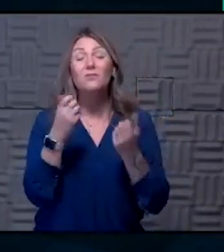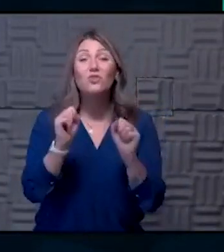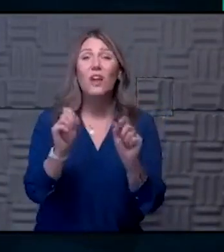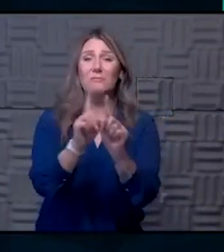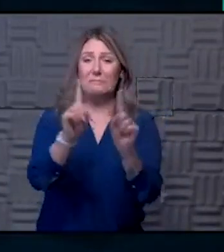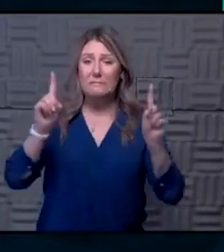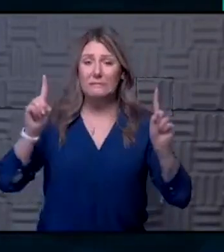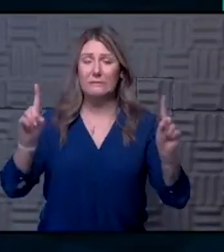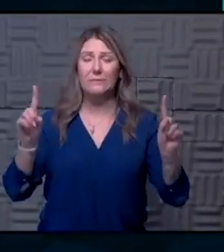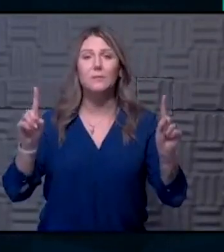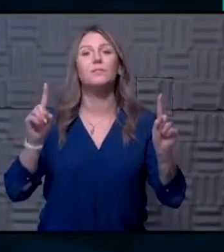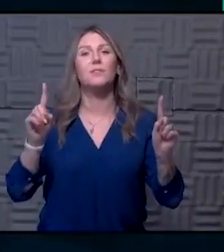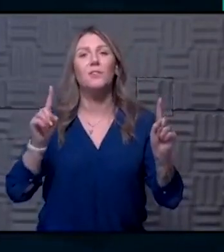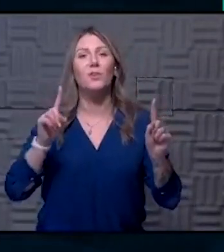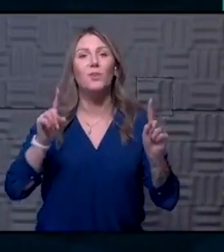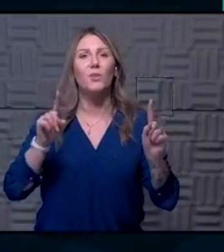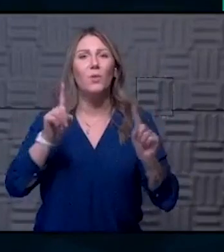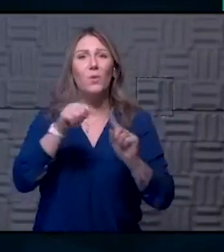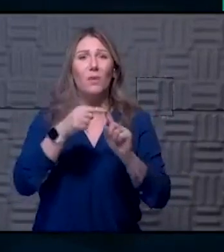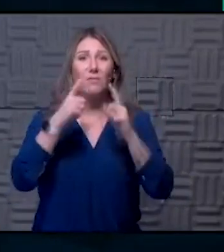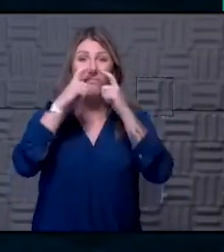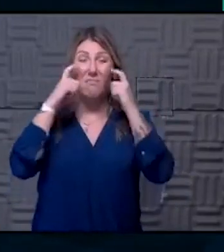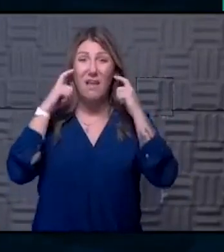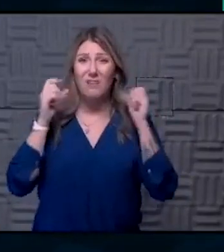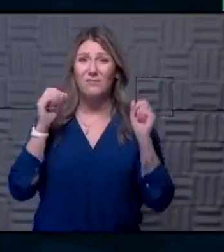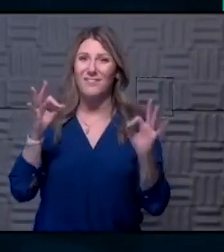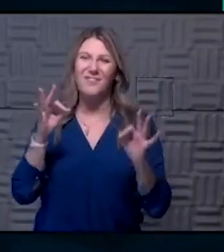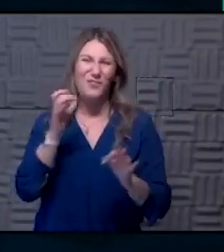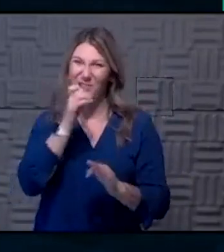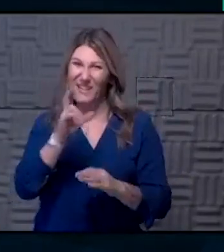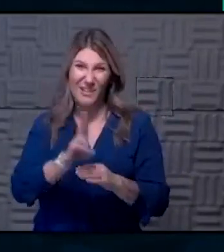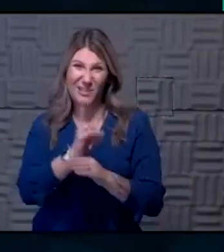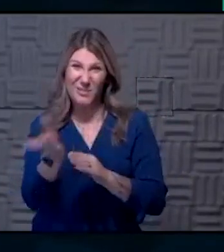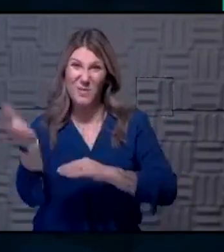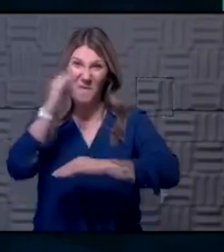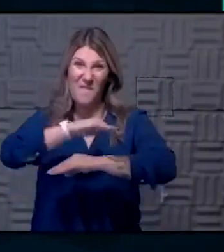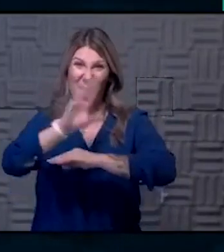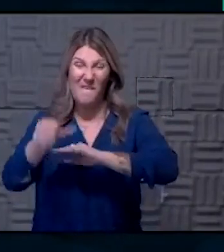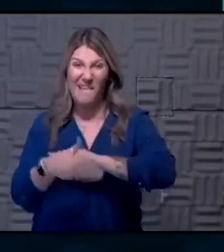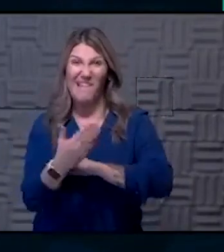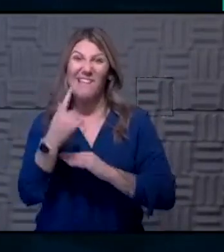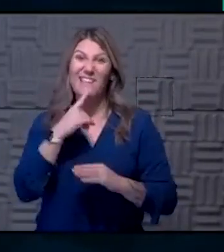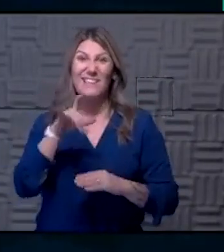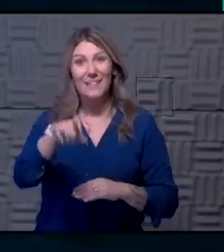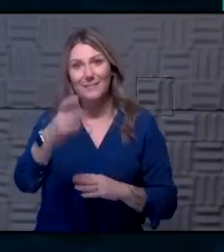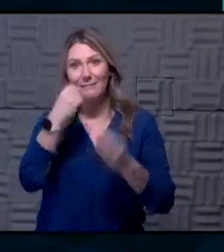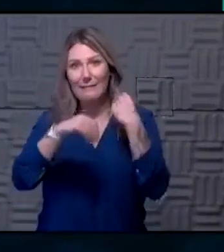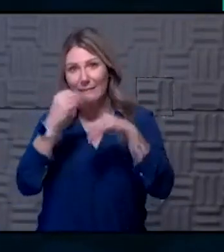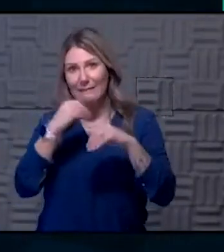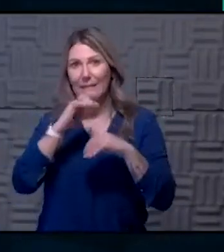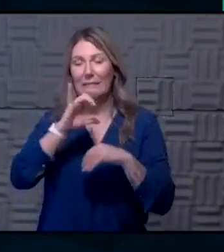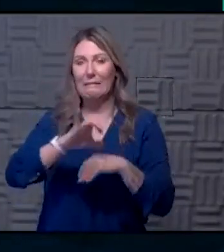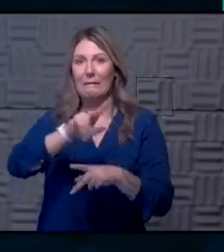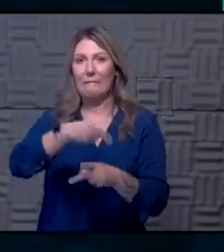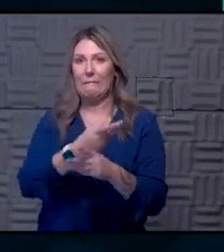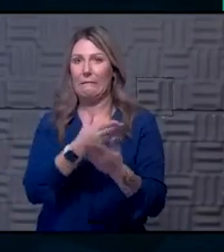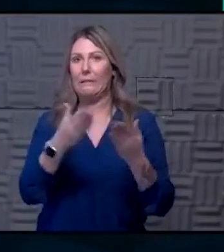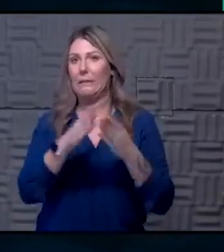away when the masks come off, because they're not going to wear it all the time. They have to eat, and those are the kind of things I would focus